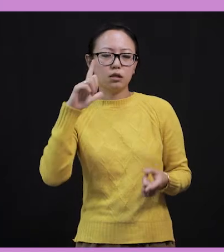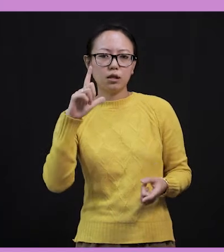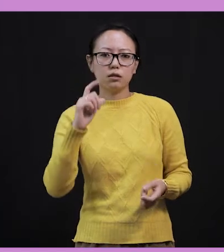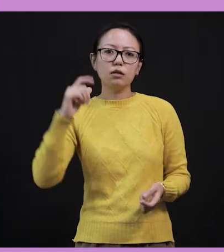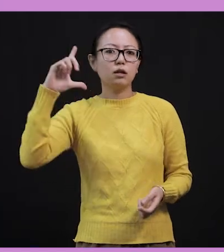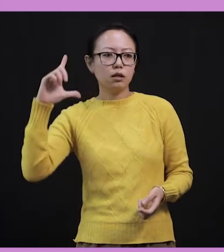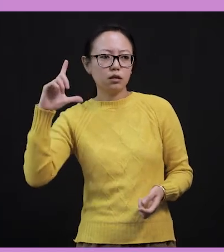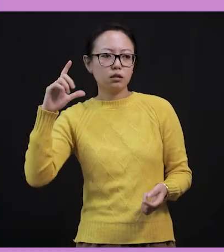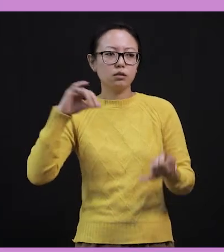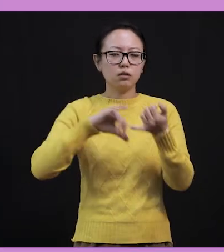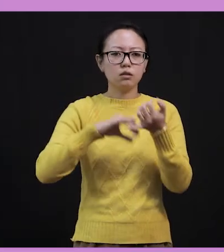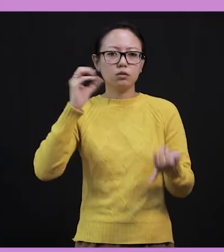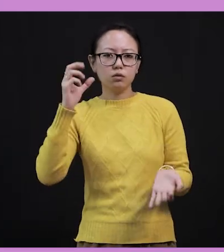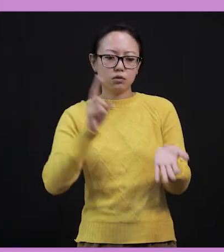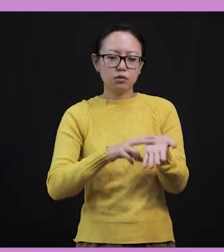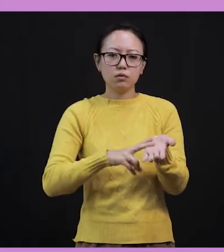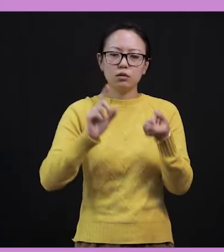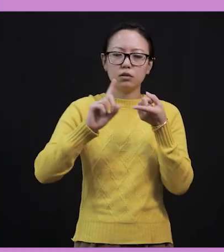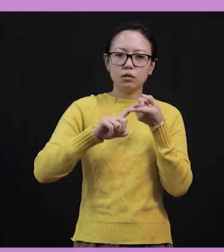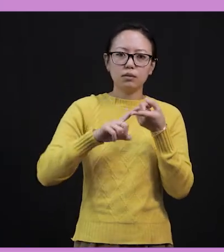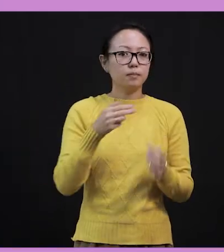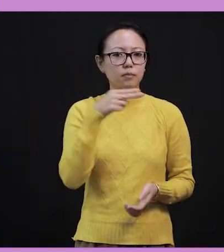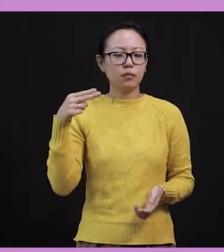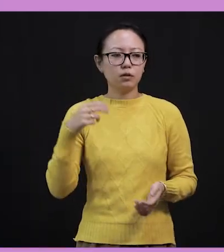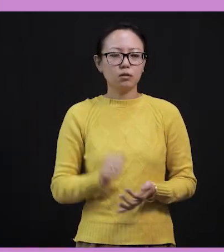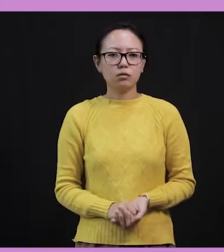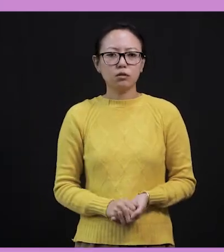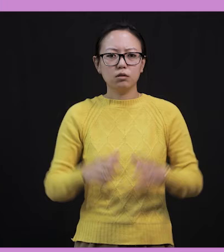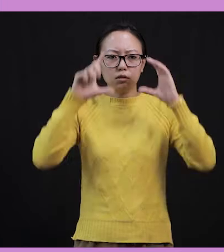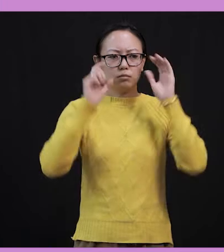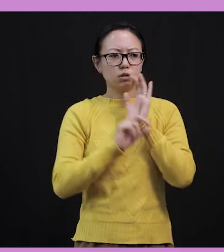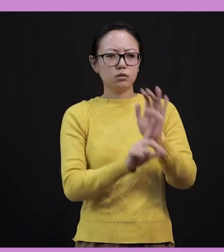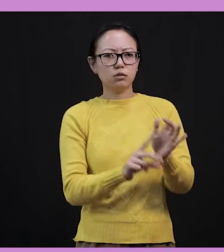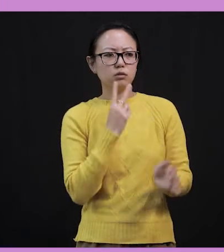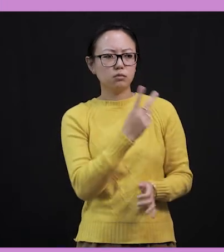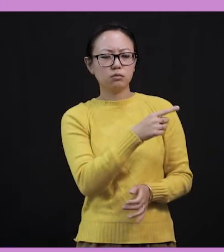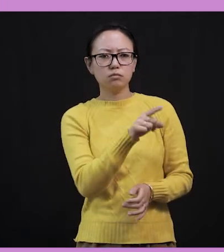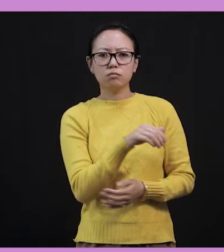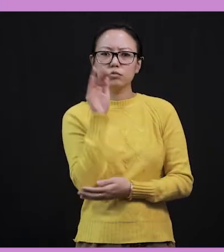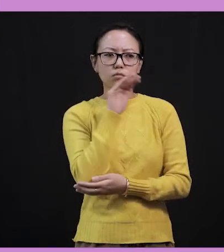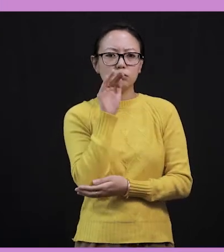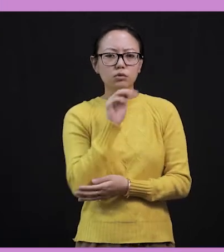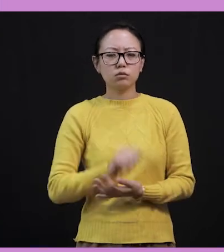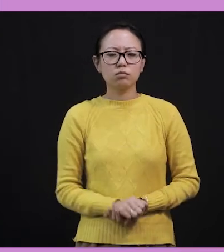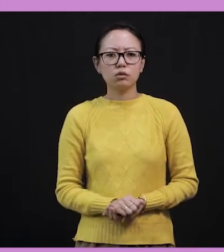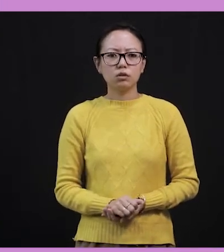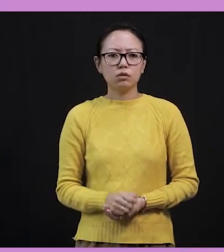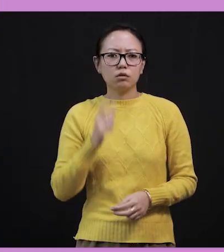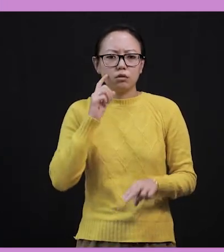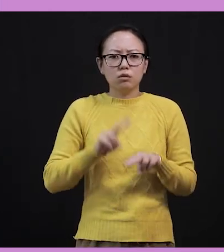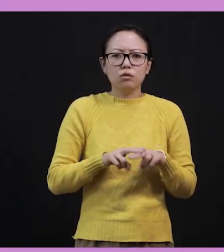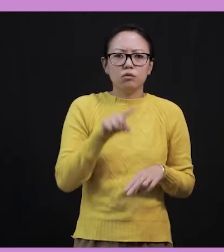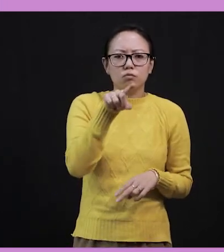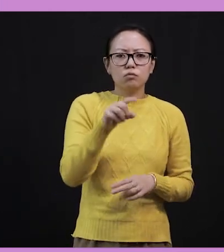pronunciation. So as you see in the picture, there is a snake, and the moment you see a snake, especially for